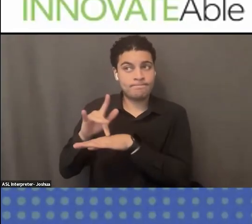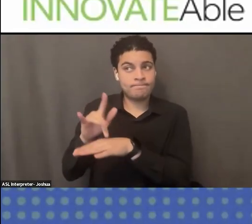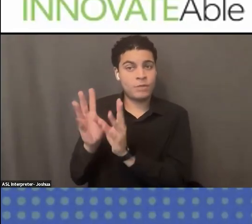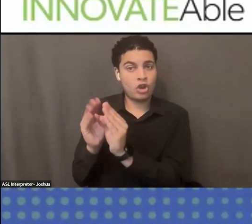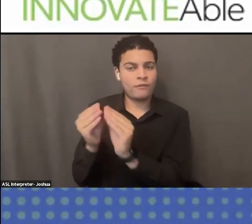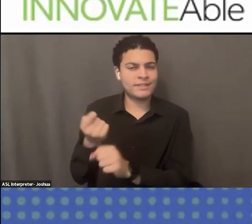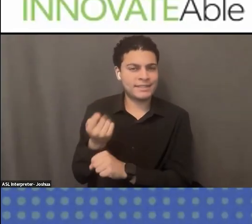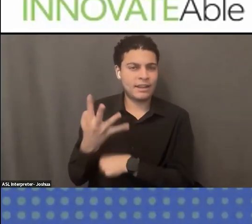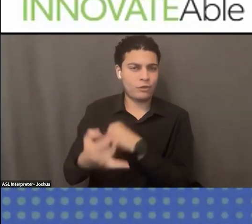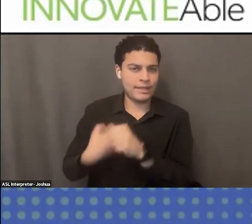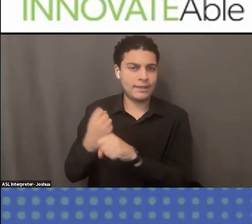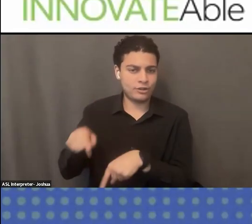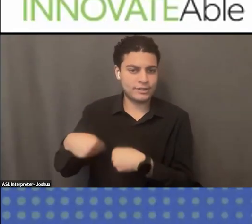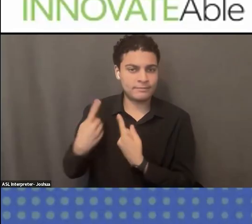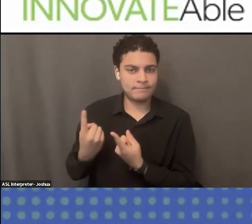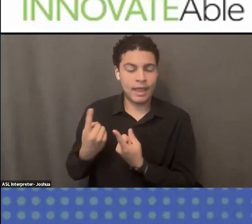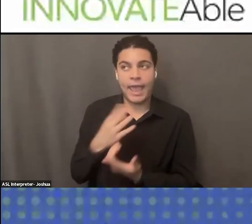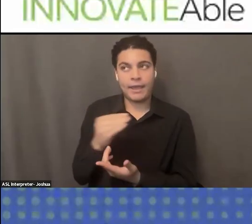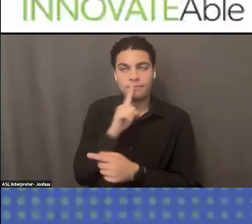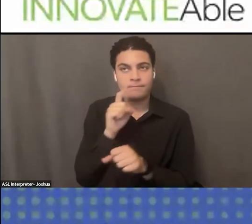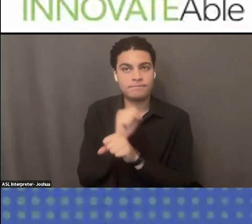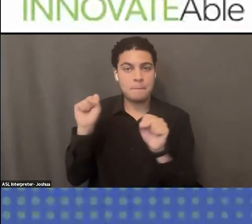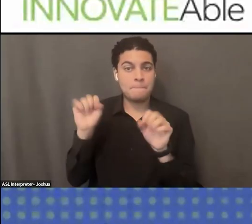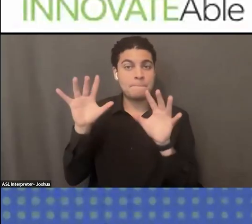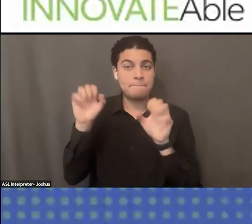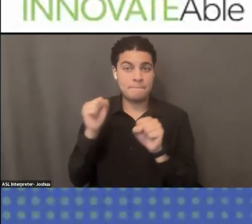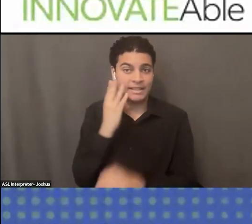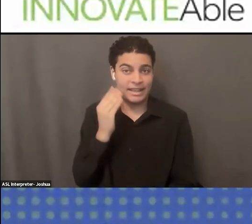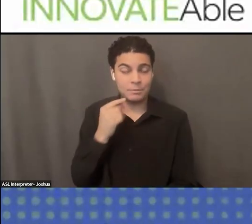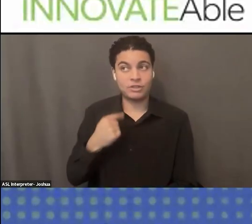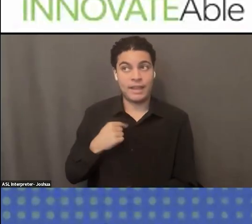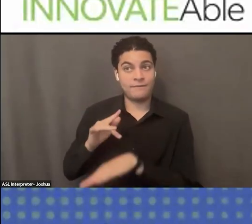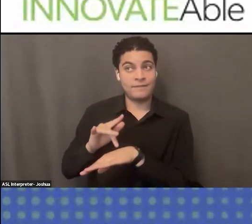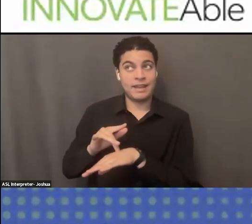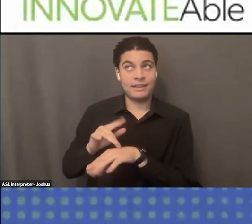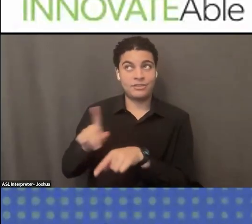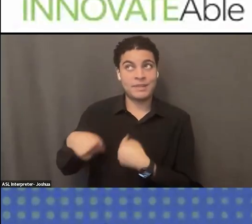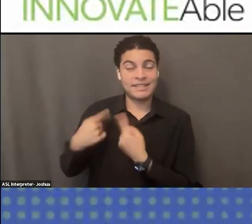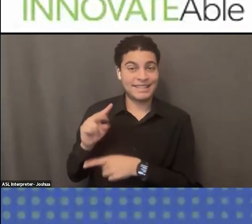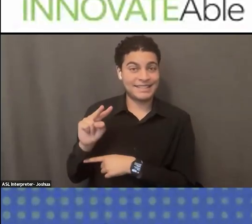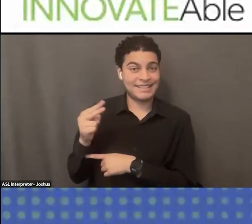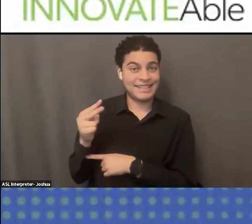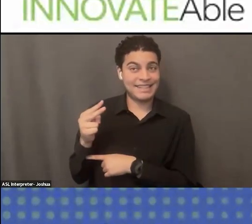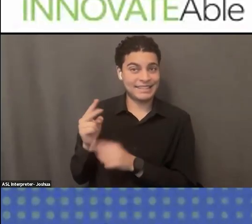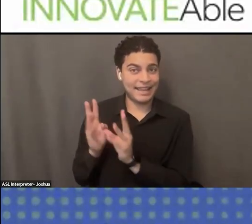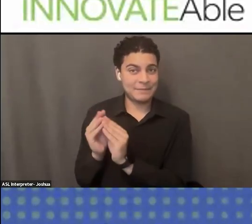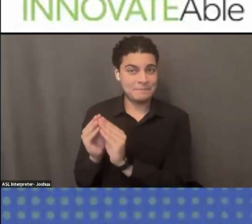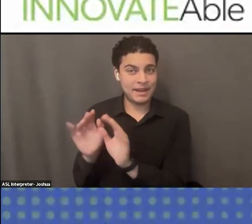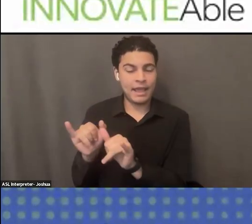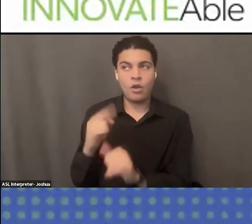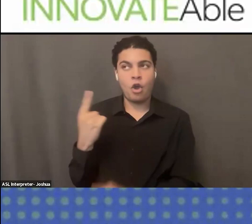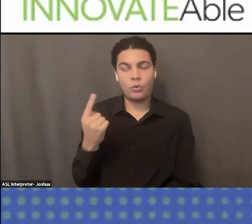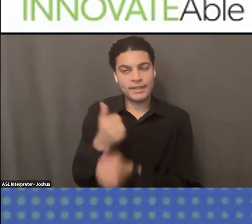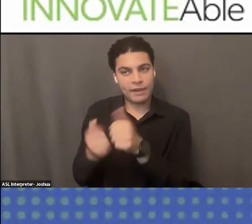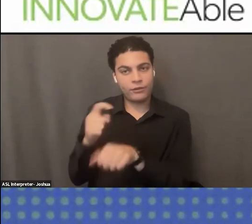it's been amazing. I've been here since their second one, and it has always just been inspiring